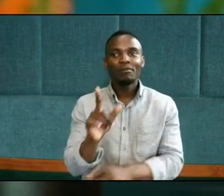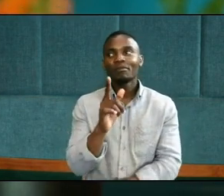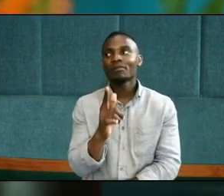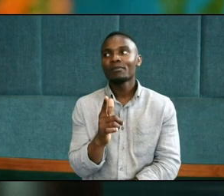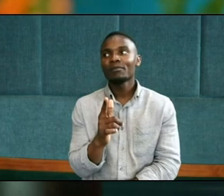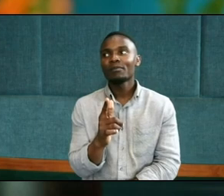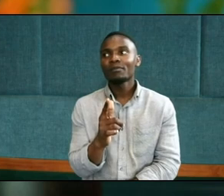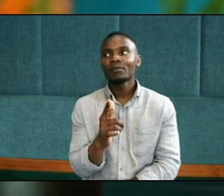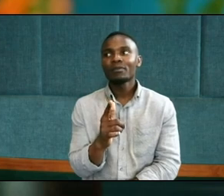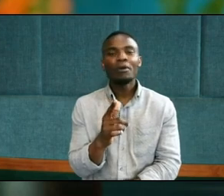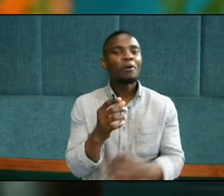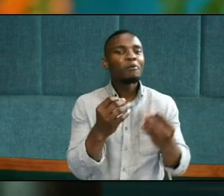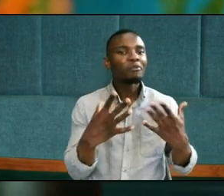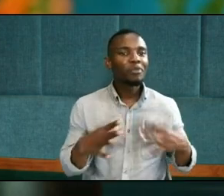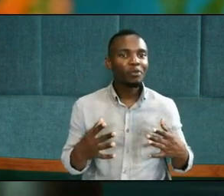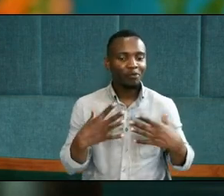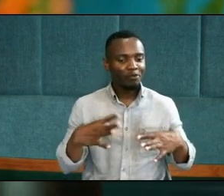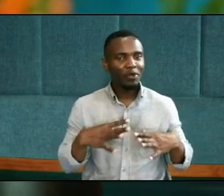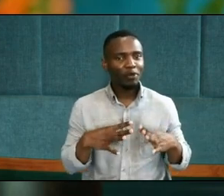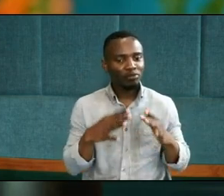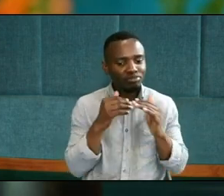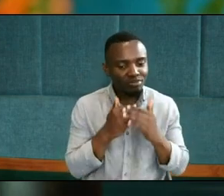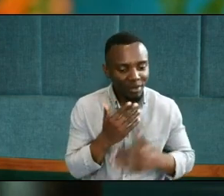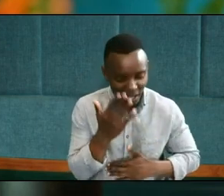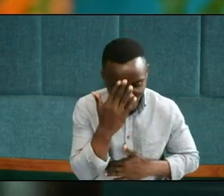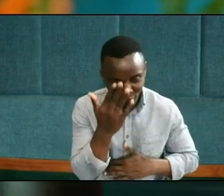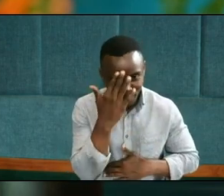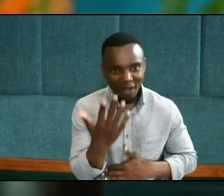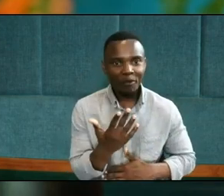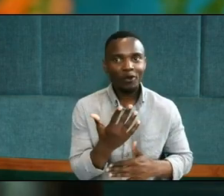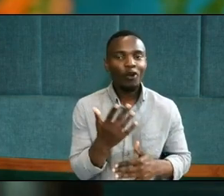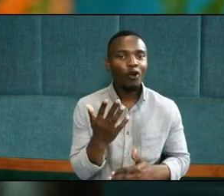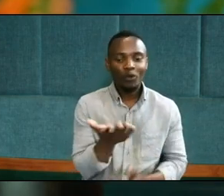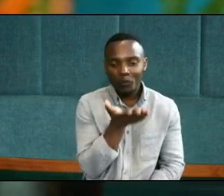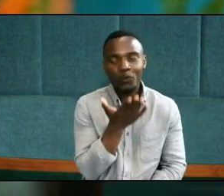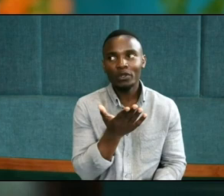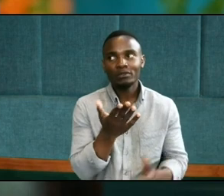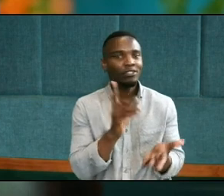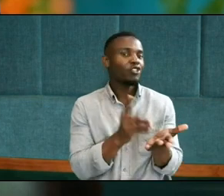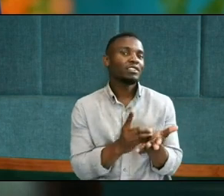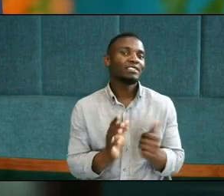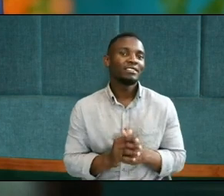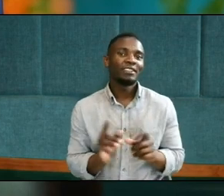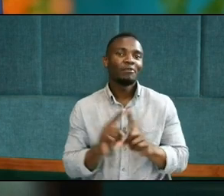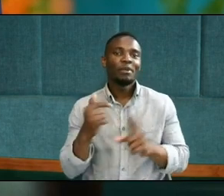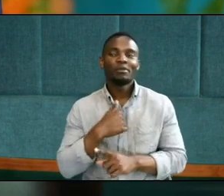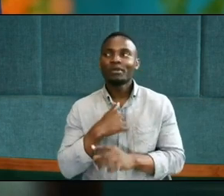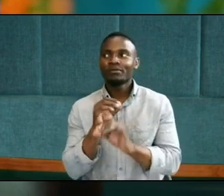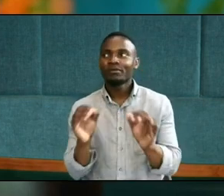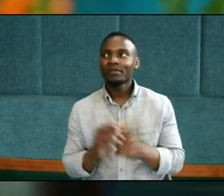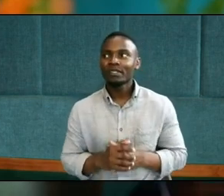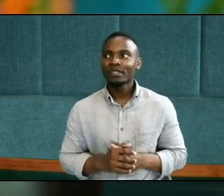and you oblige. You are so down there. No, not me. Not me. Actually,